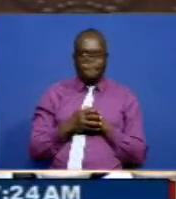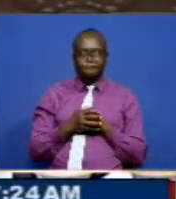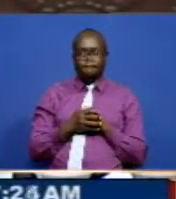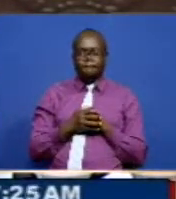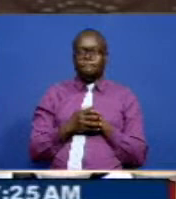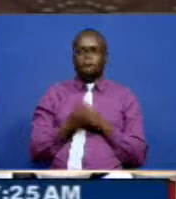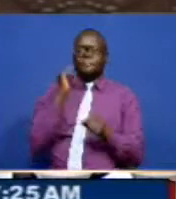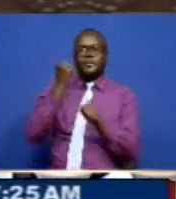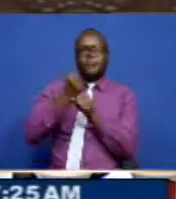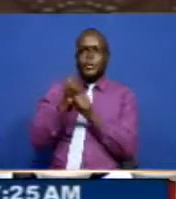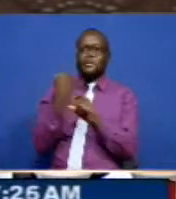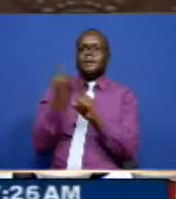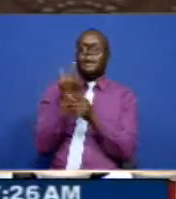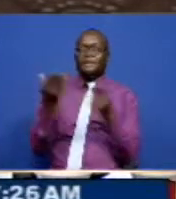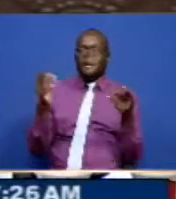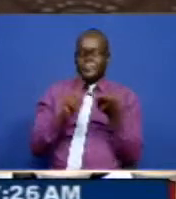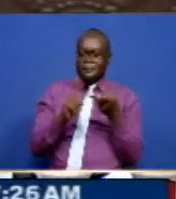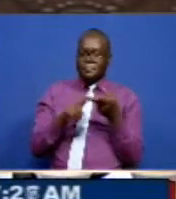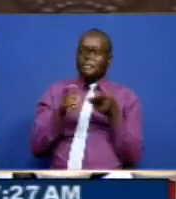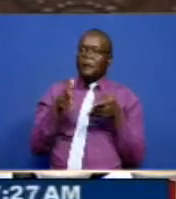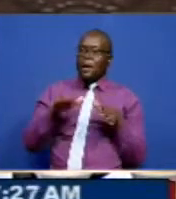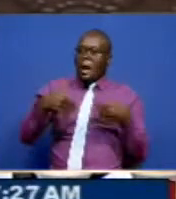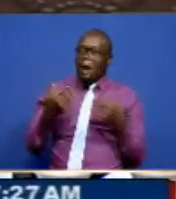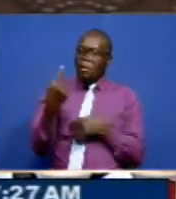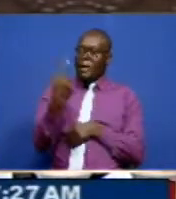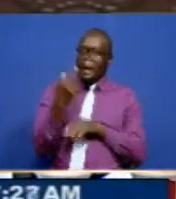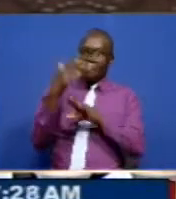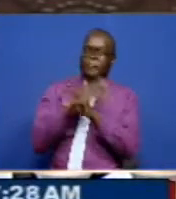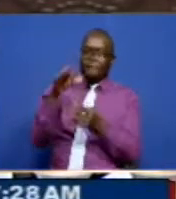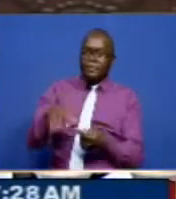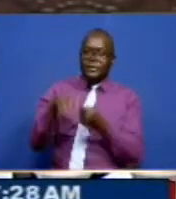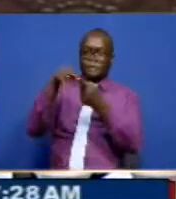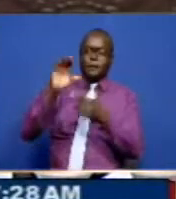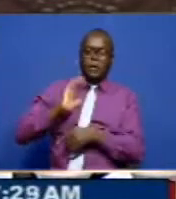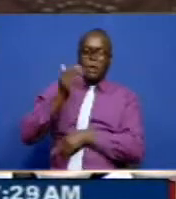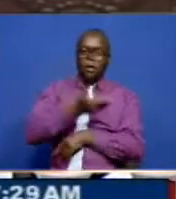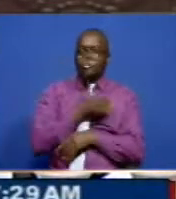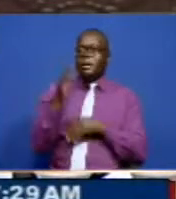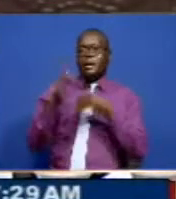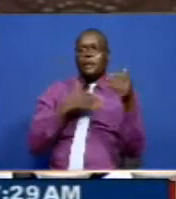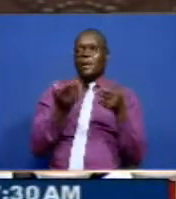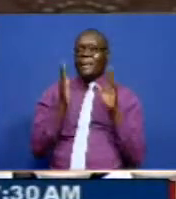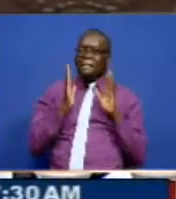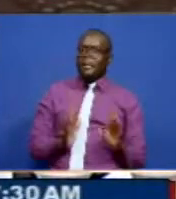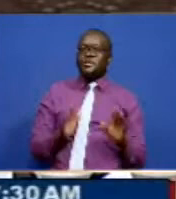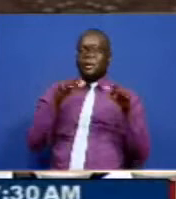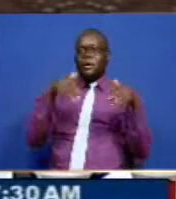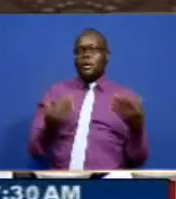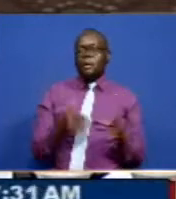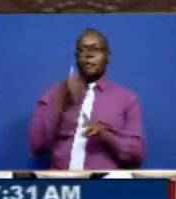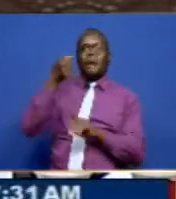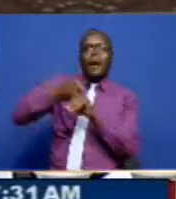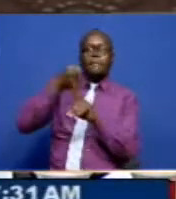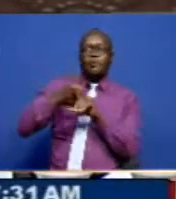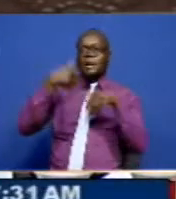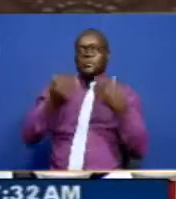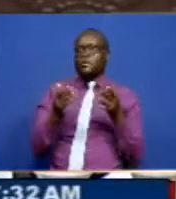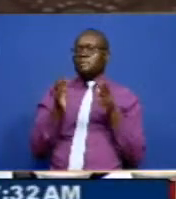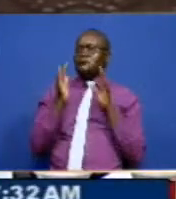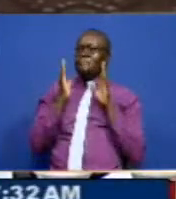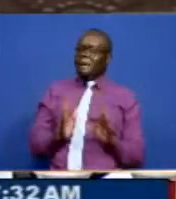among others, A, the mode of appearance before the Special Committee, whether in person by advocate or in